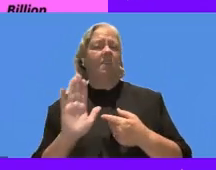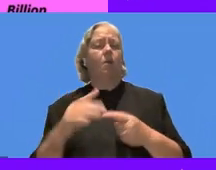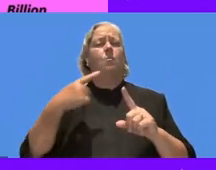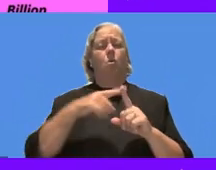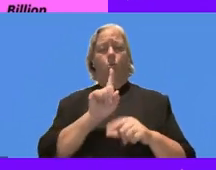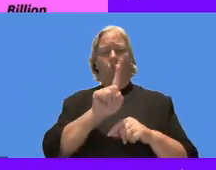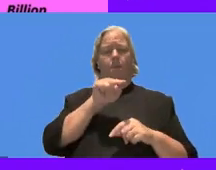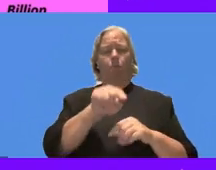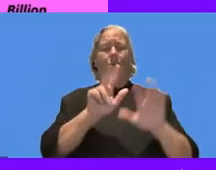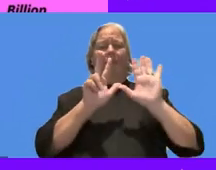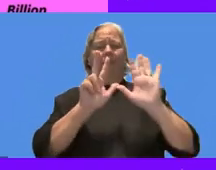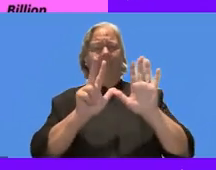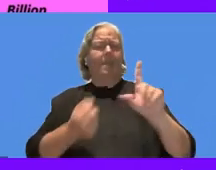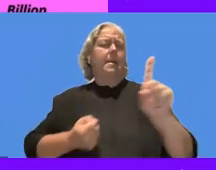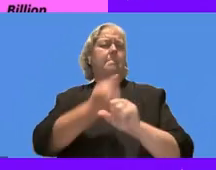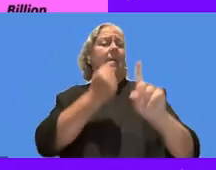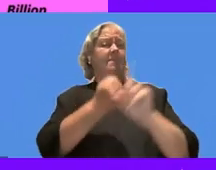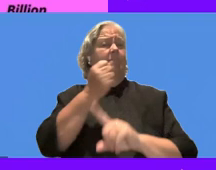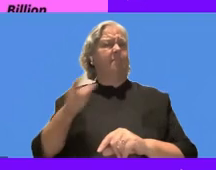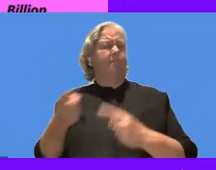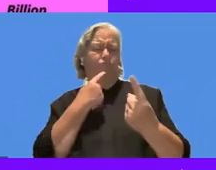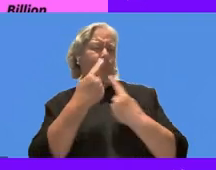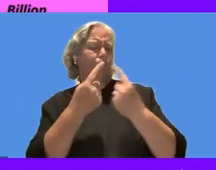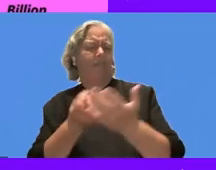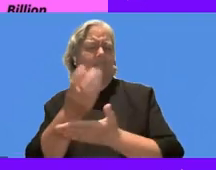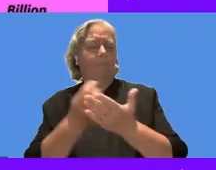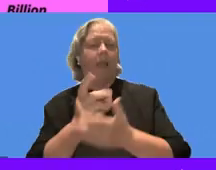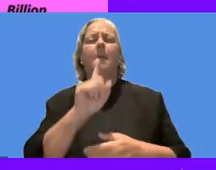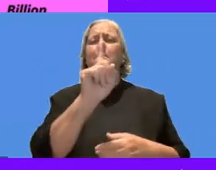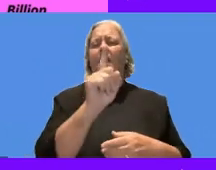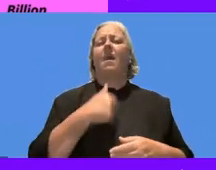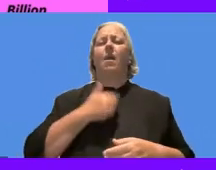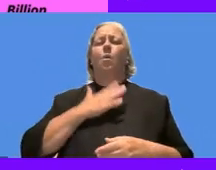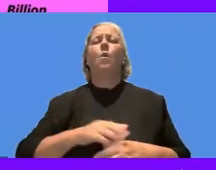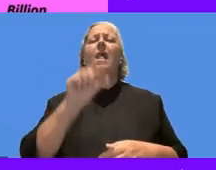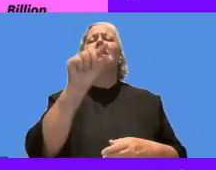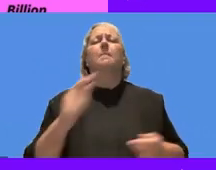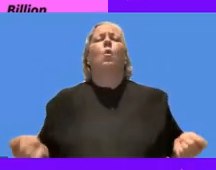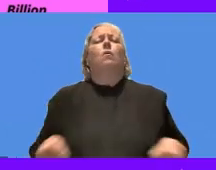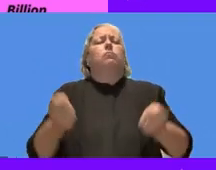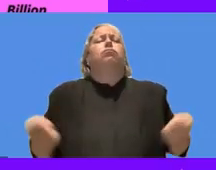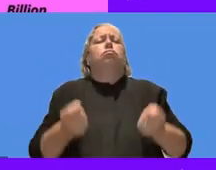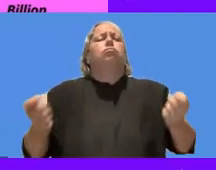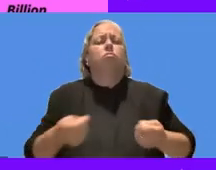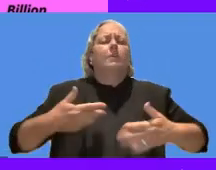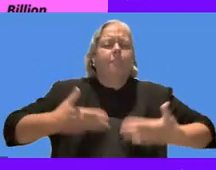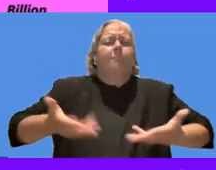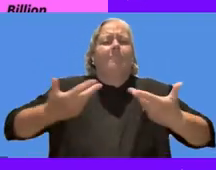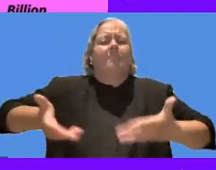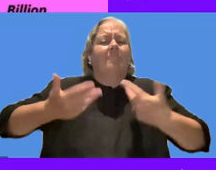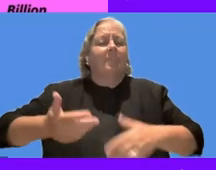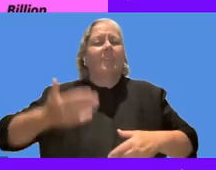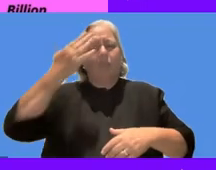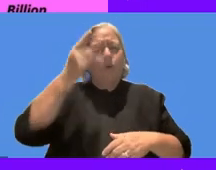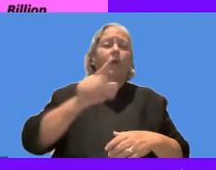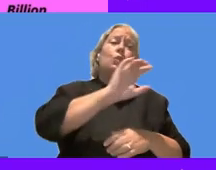we do that, you know, I wanted to warm you up a little bit for some interaction. I know we're all very used to Zoom calls and it's hard to